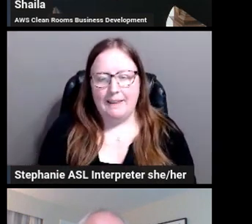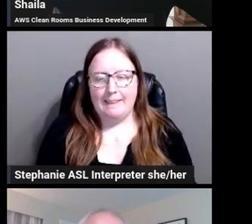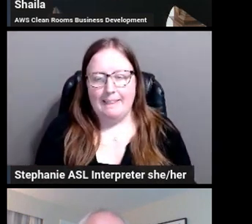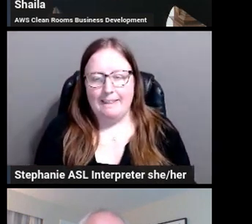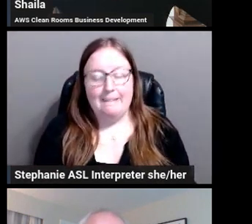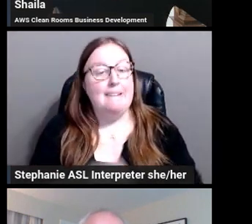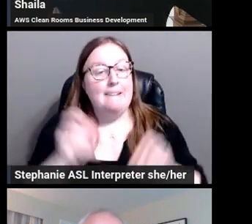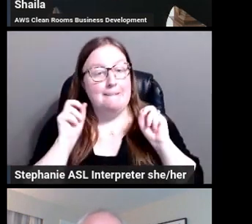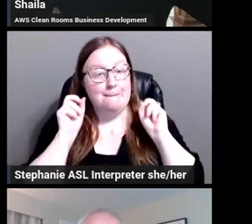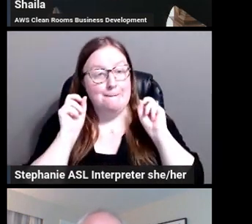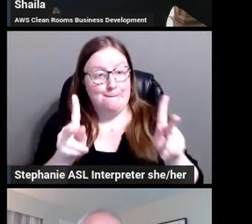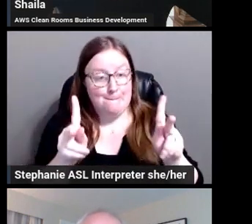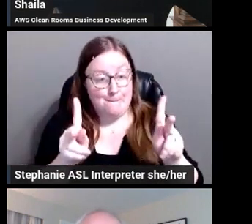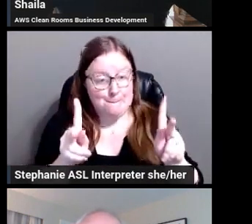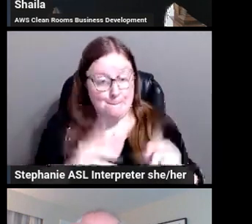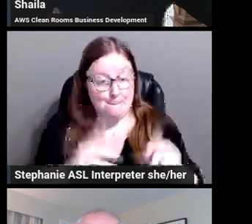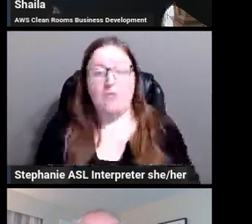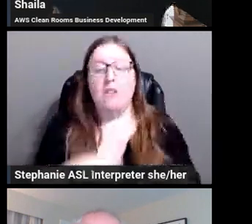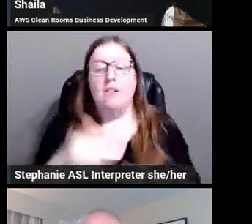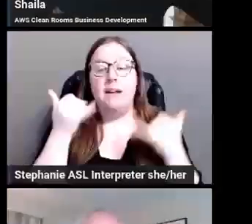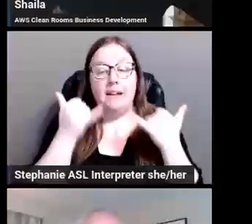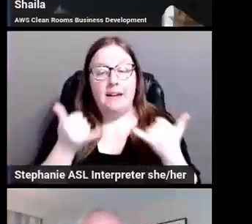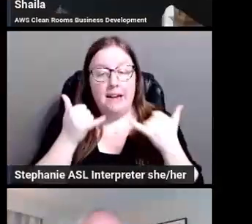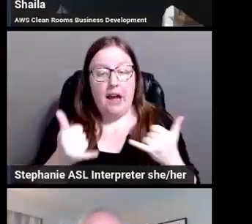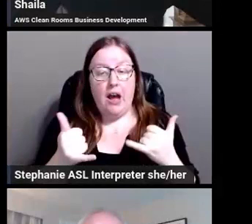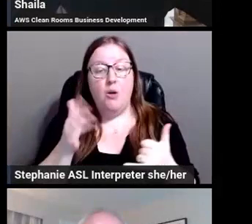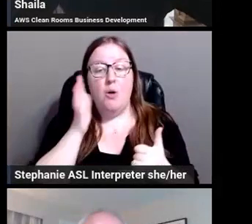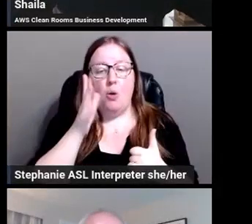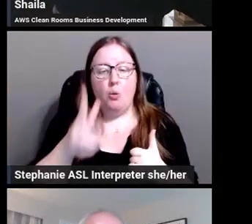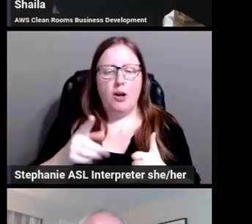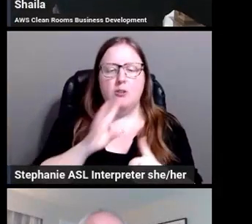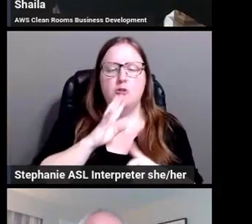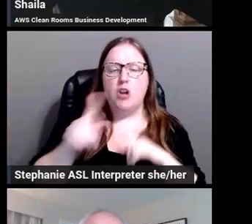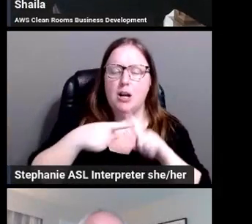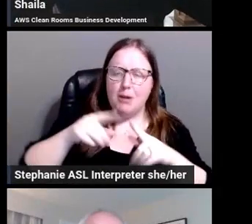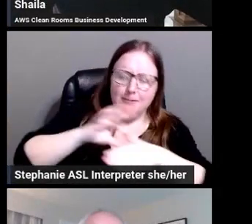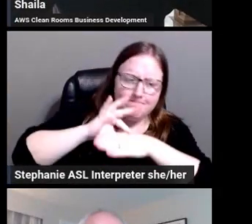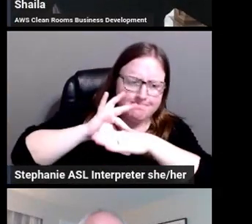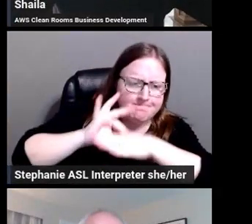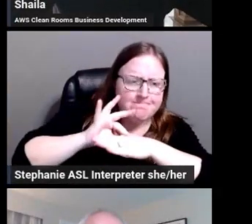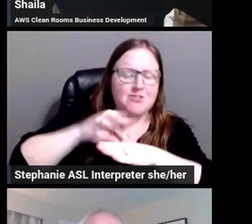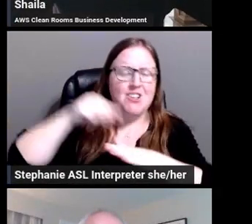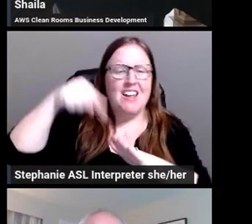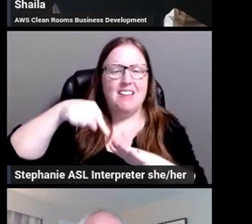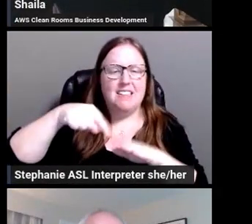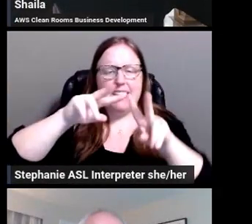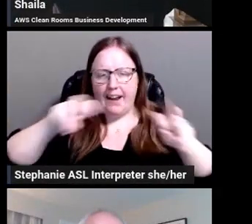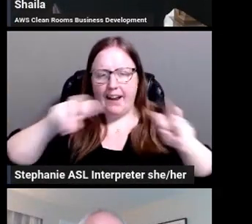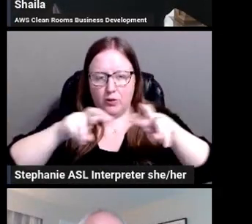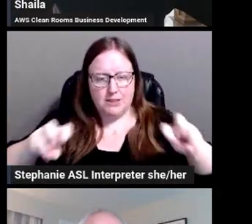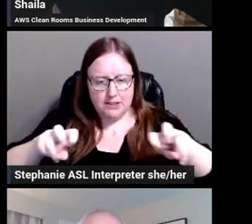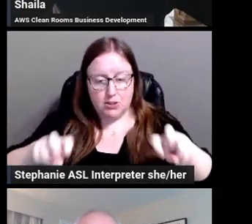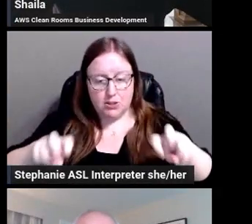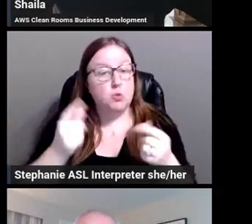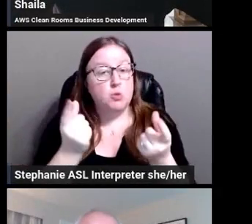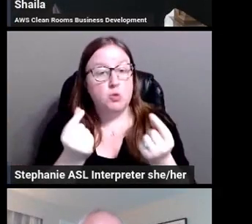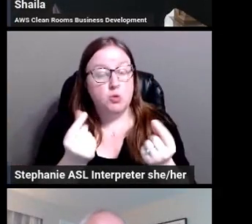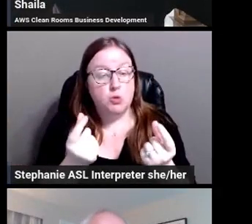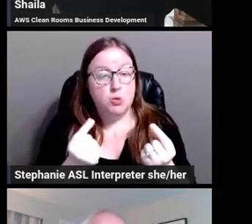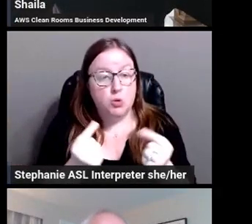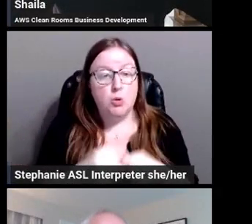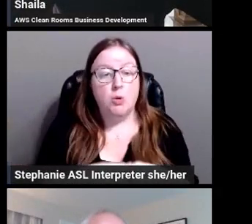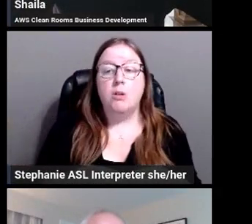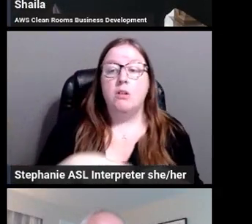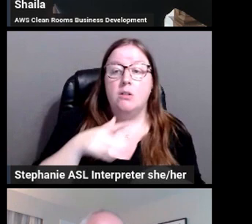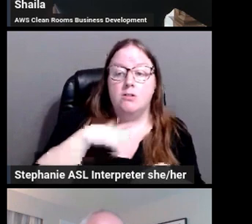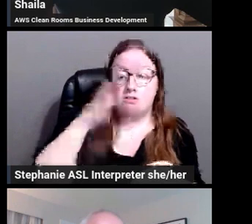All right, so let me now get into the meat of like defining this analysis rule. So what we are basically going to do is to tell the